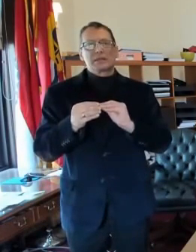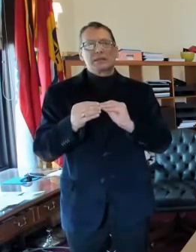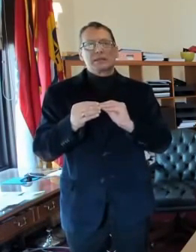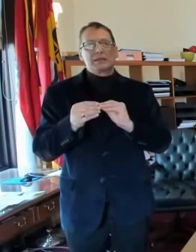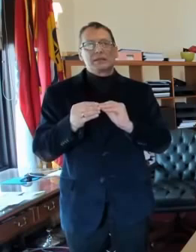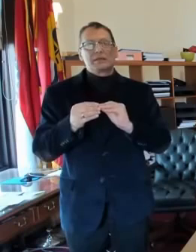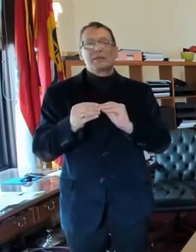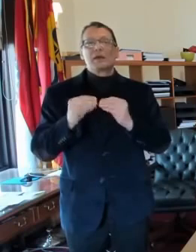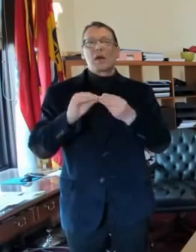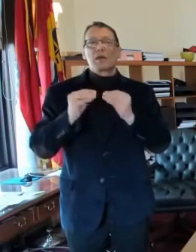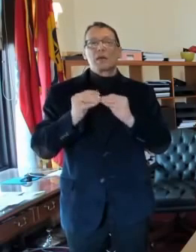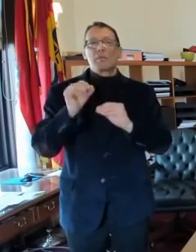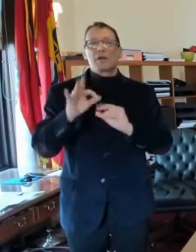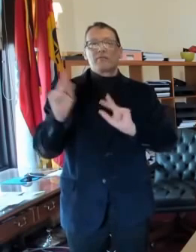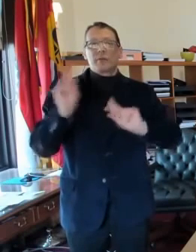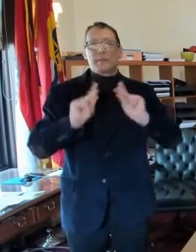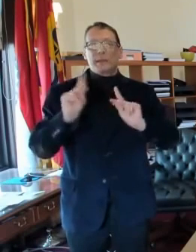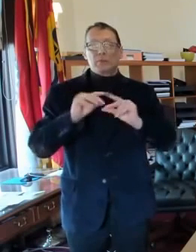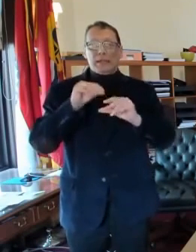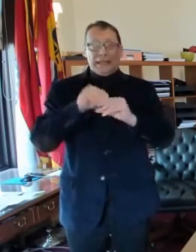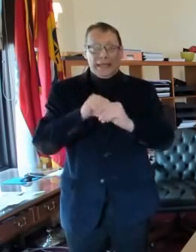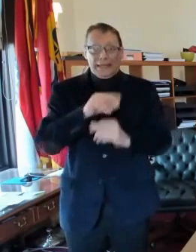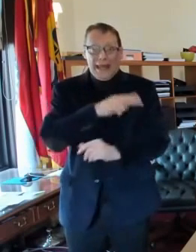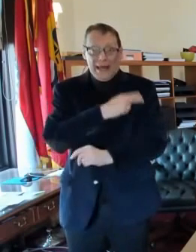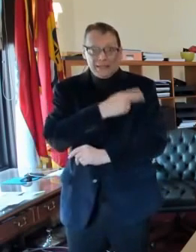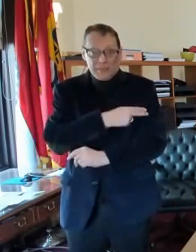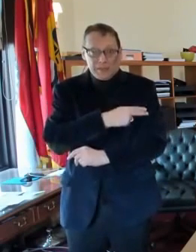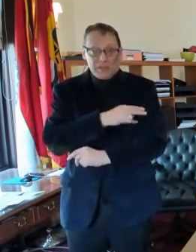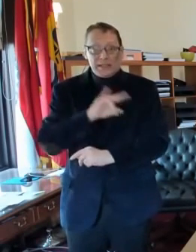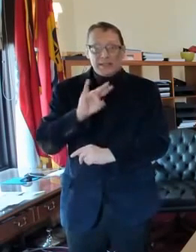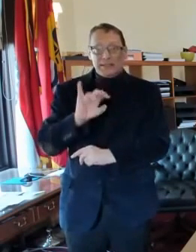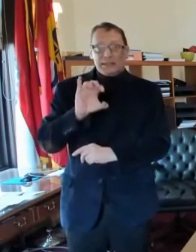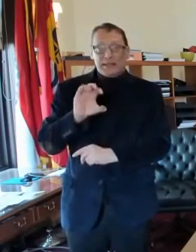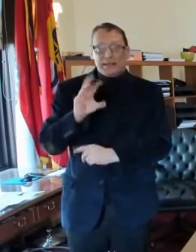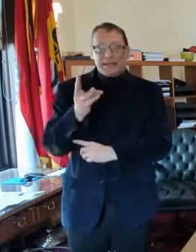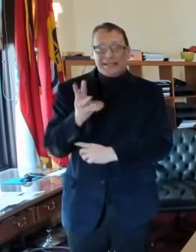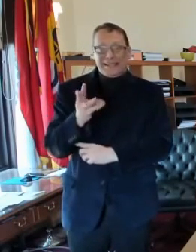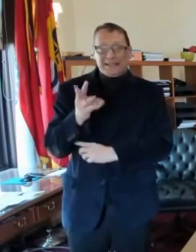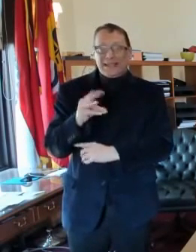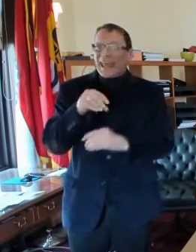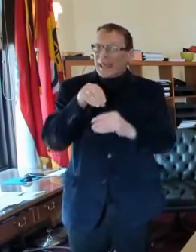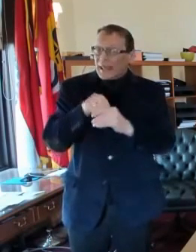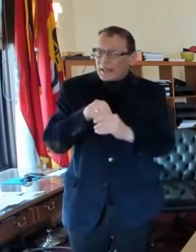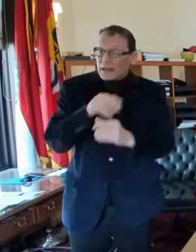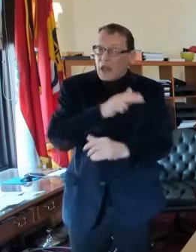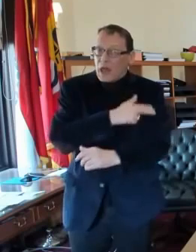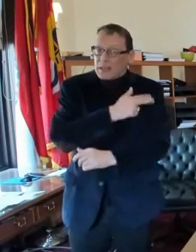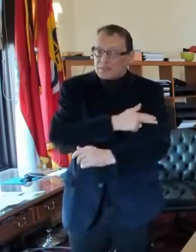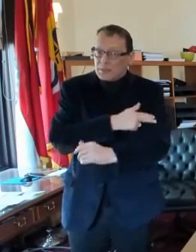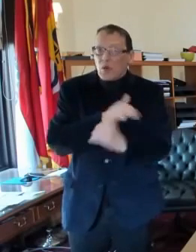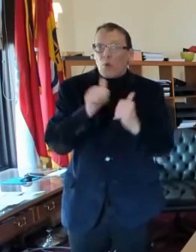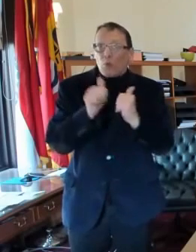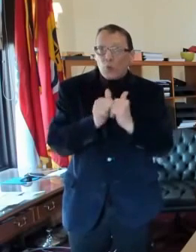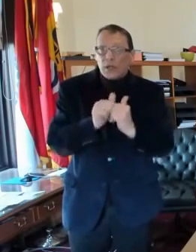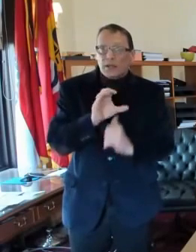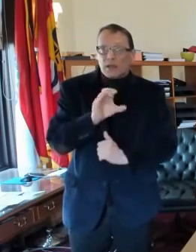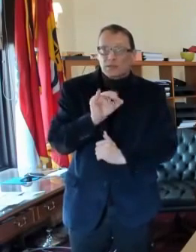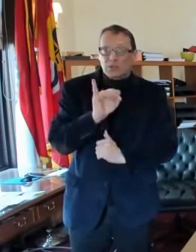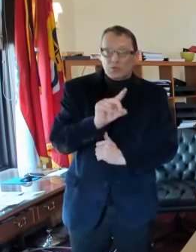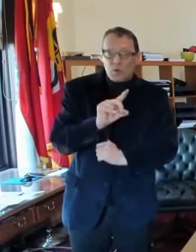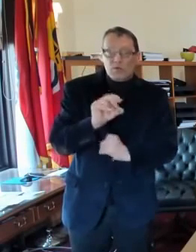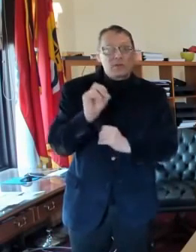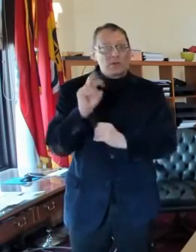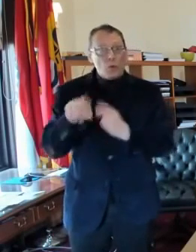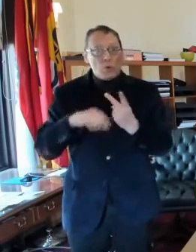in. Number of people currently in the hospital, 716. Currently in the hospital with either COVID positive or